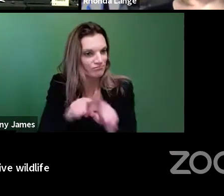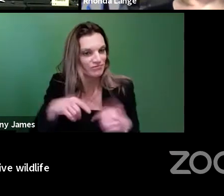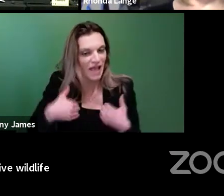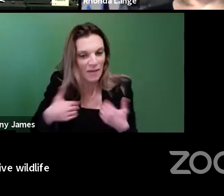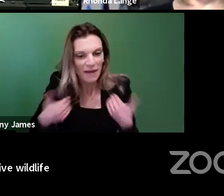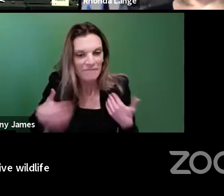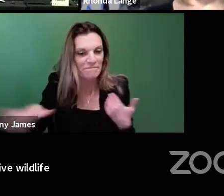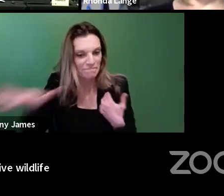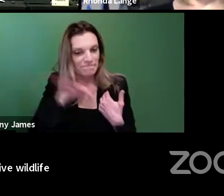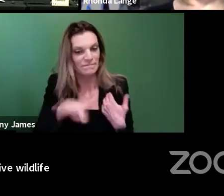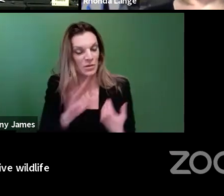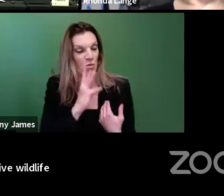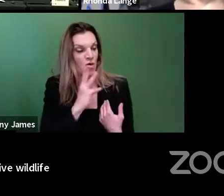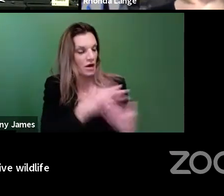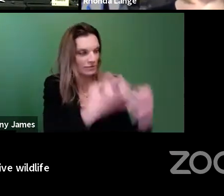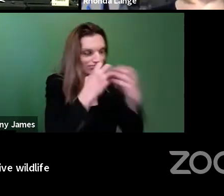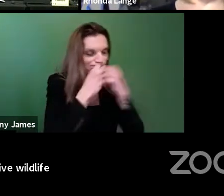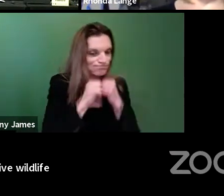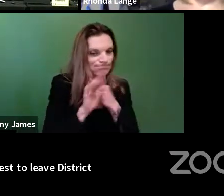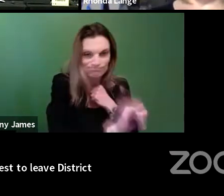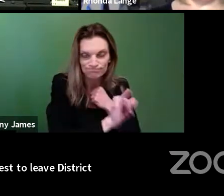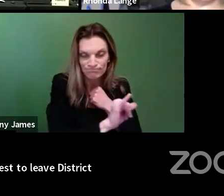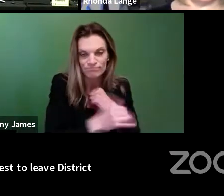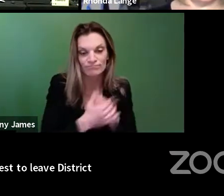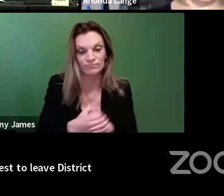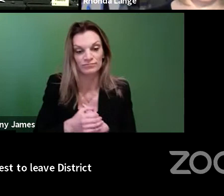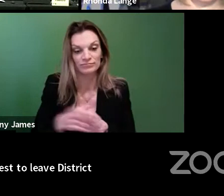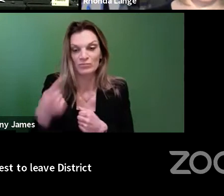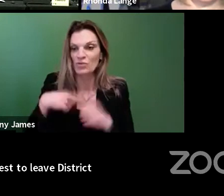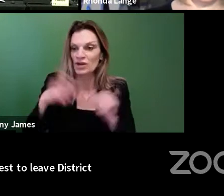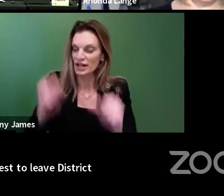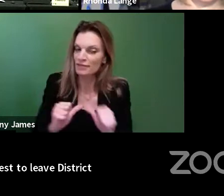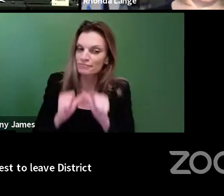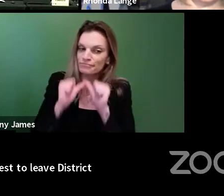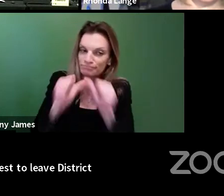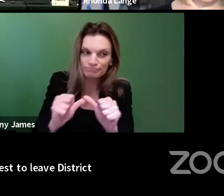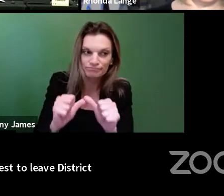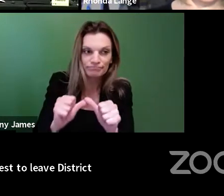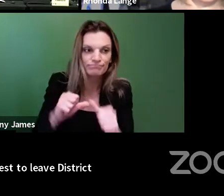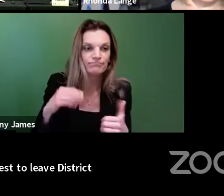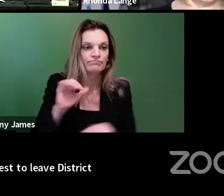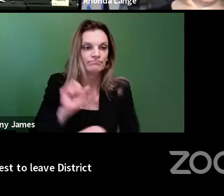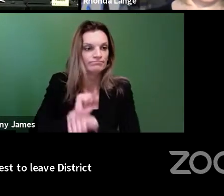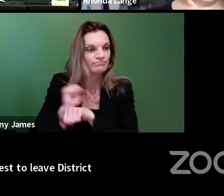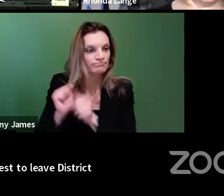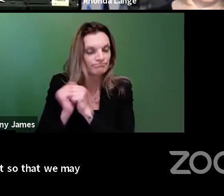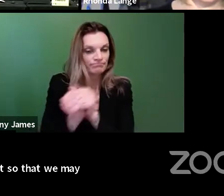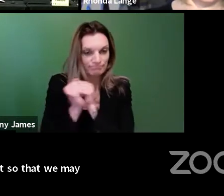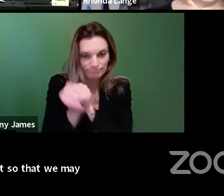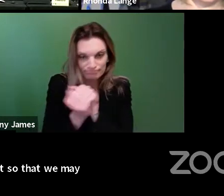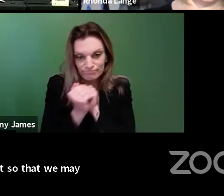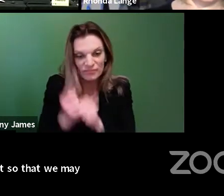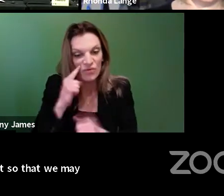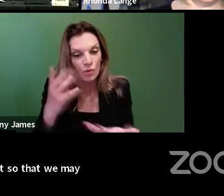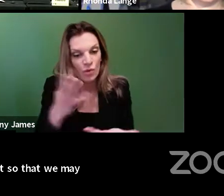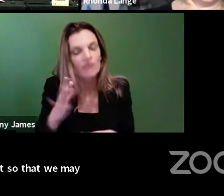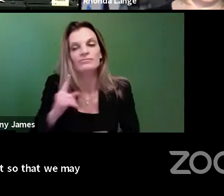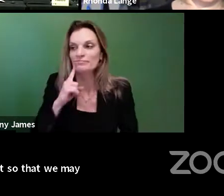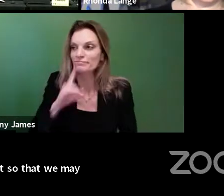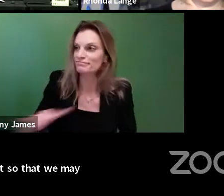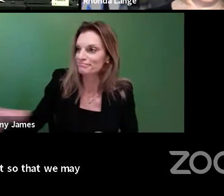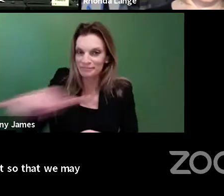leave District 2 and Mason County intact so that we may continue to work together for our common social and